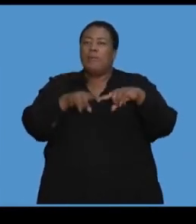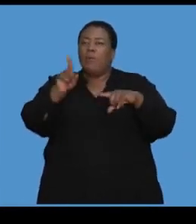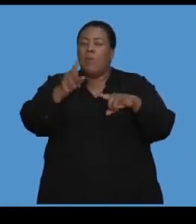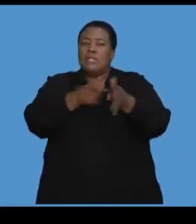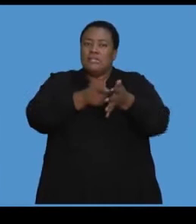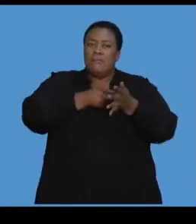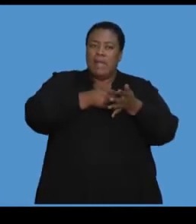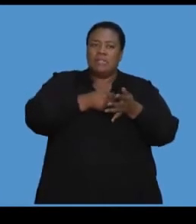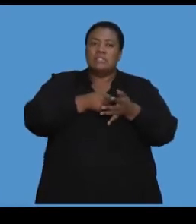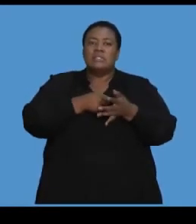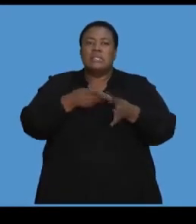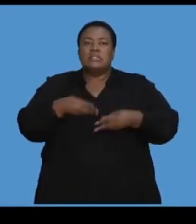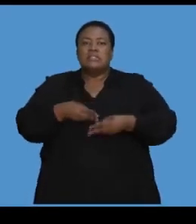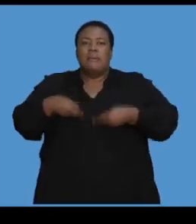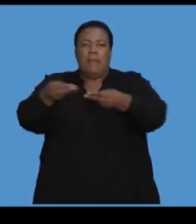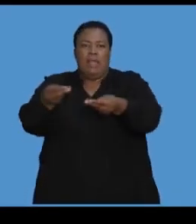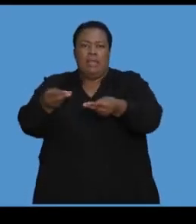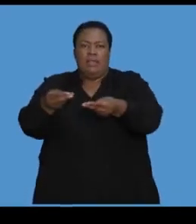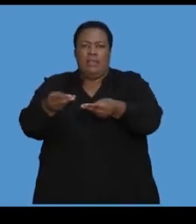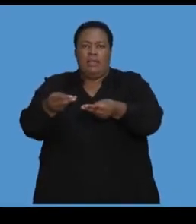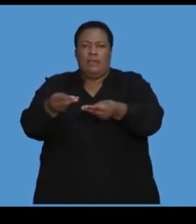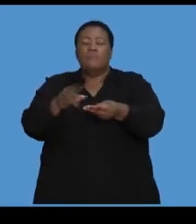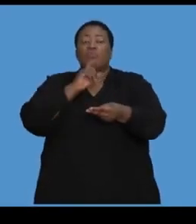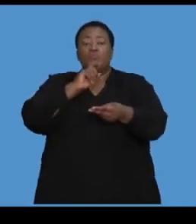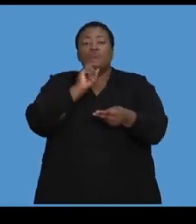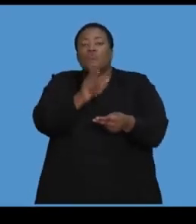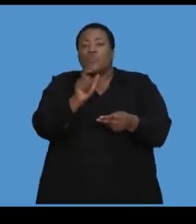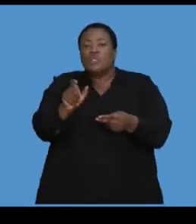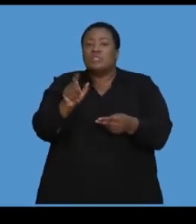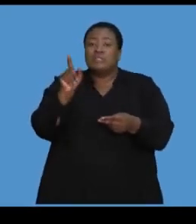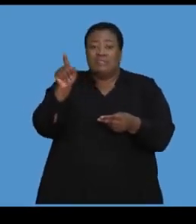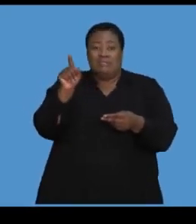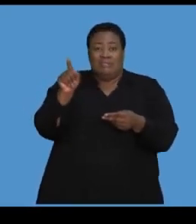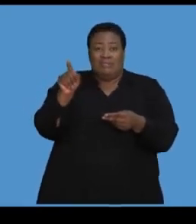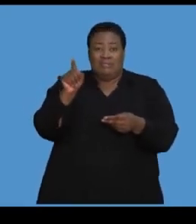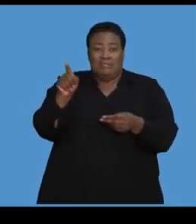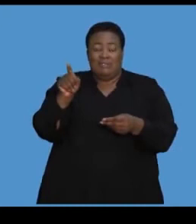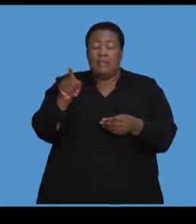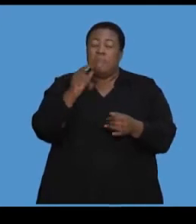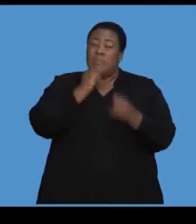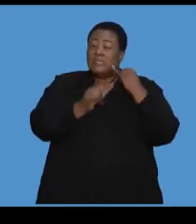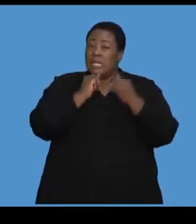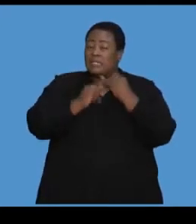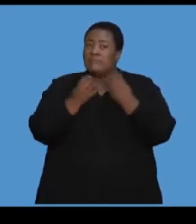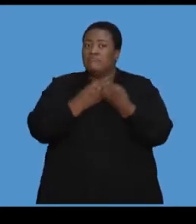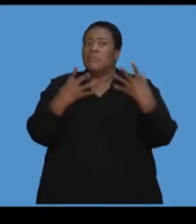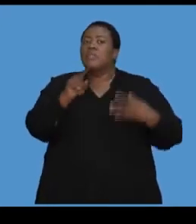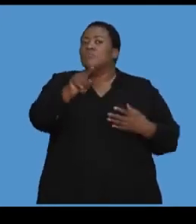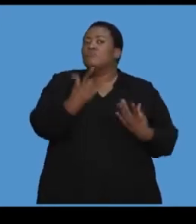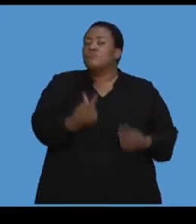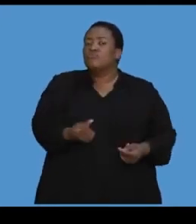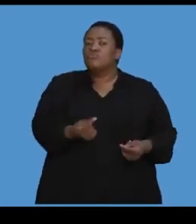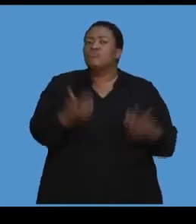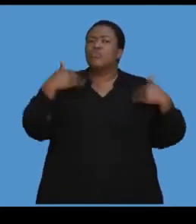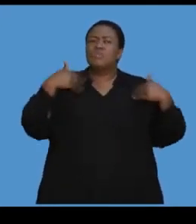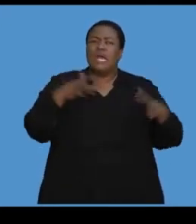of demand and supply there. So you use words like depreciate and appreciate there. The mistake that a lot of